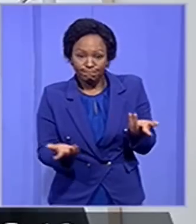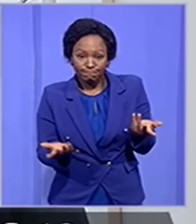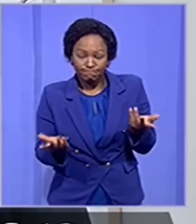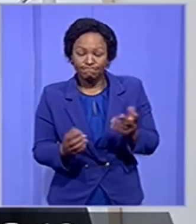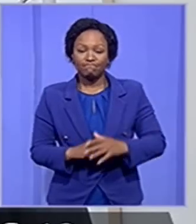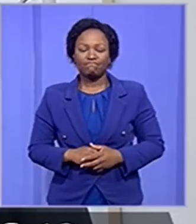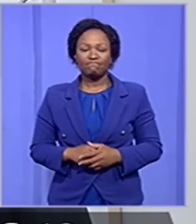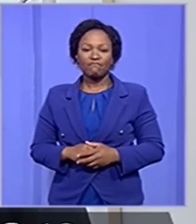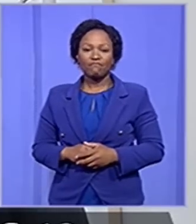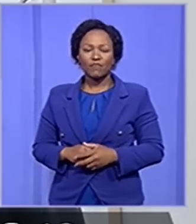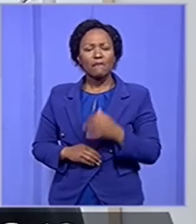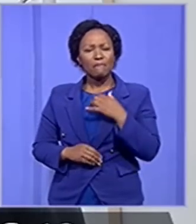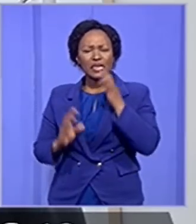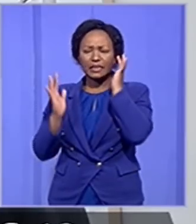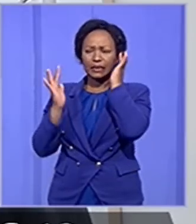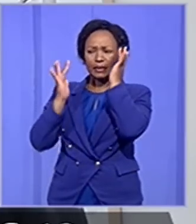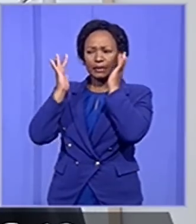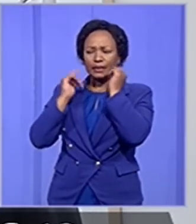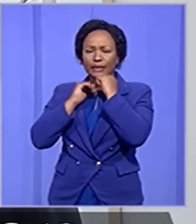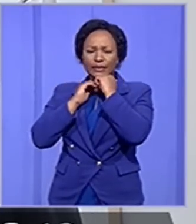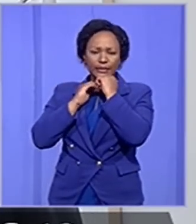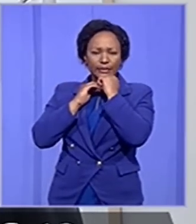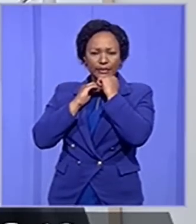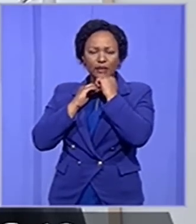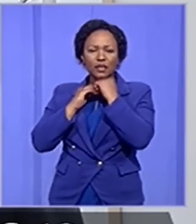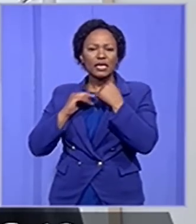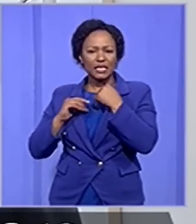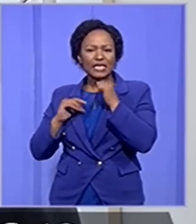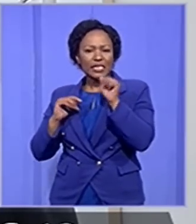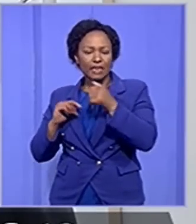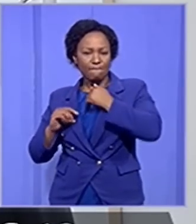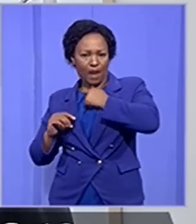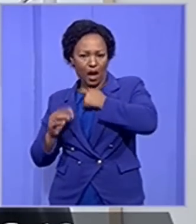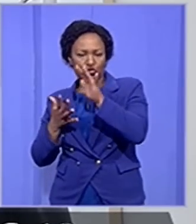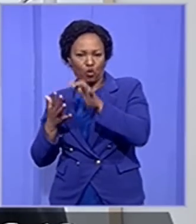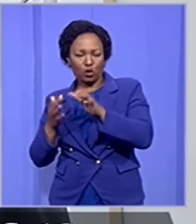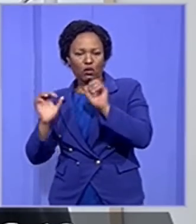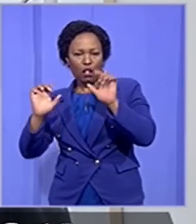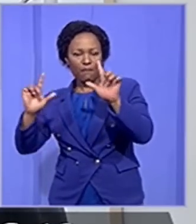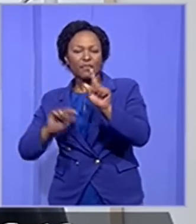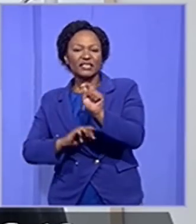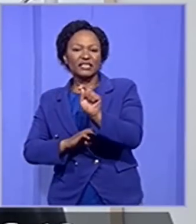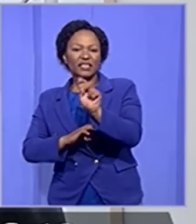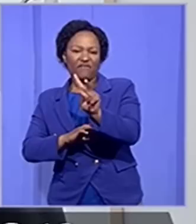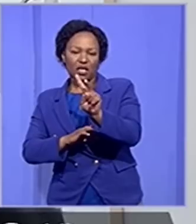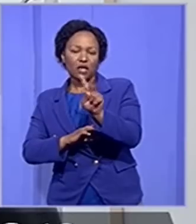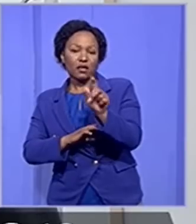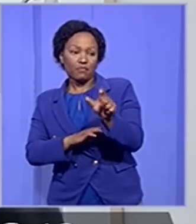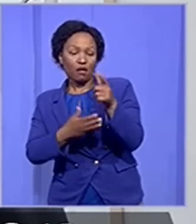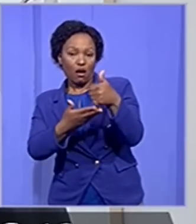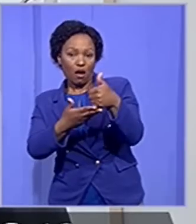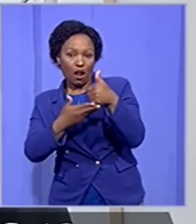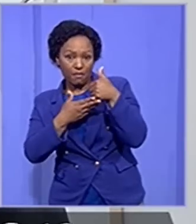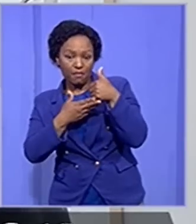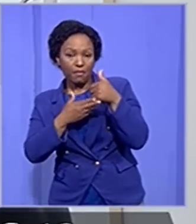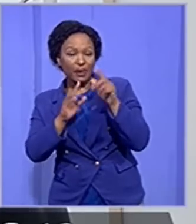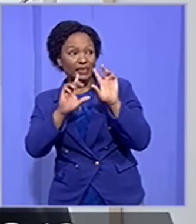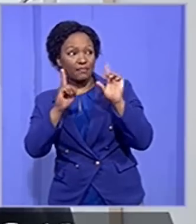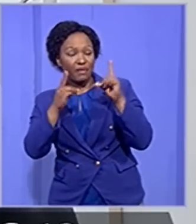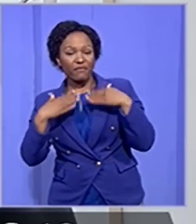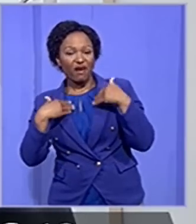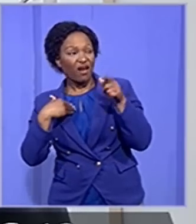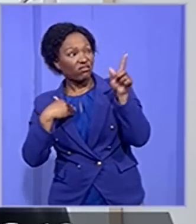ipotsa dipotso gore jaaka go nile le kganya ka ya tlhagela mo TV ba ska ba kgona go a gona opokile go tswa a bua le nna go tswa go Department of Health.